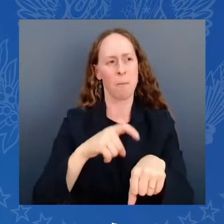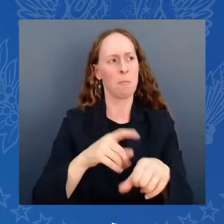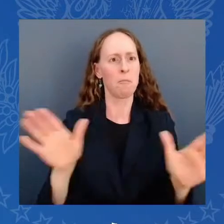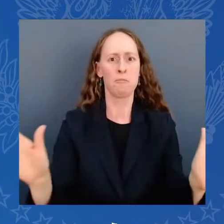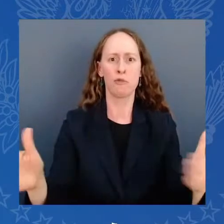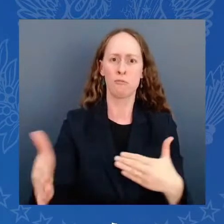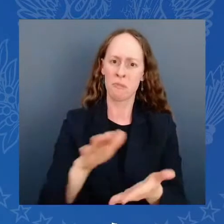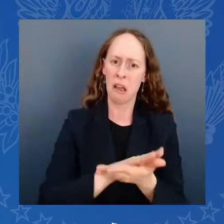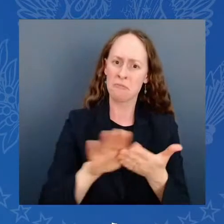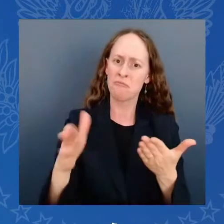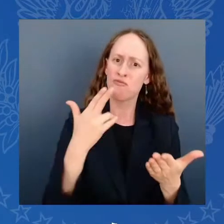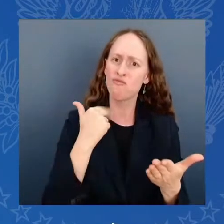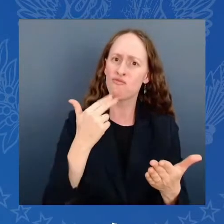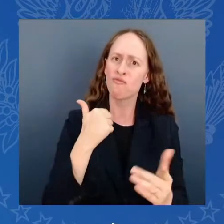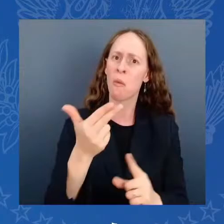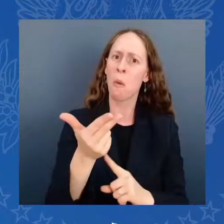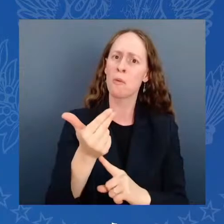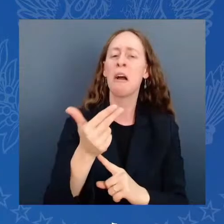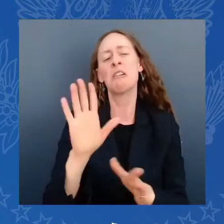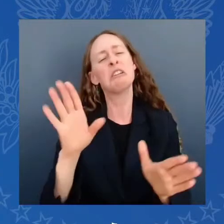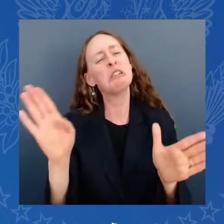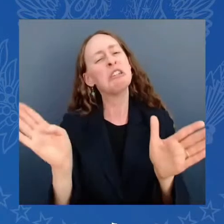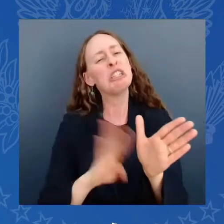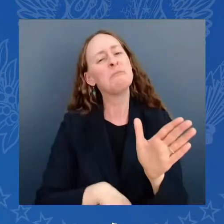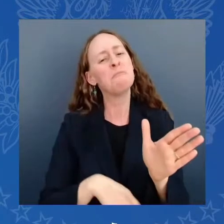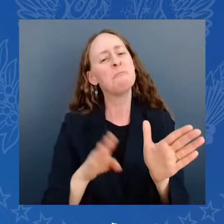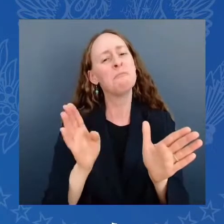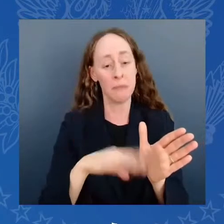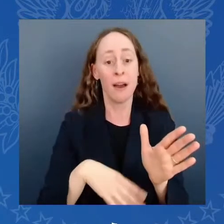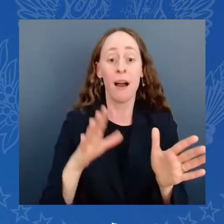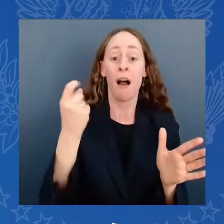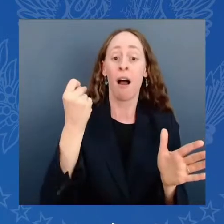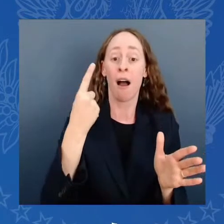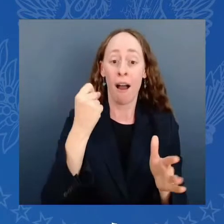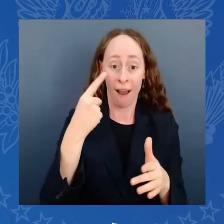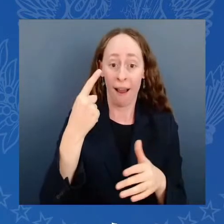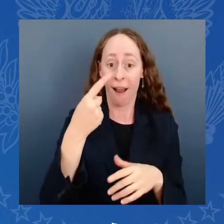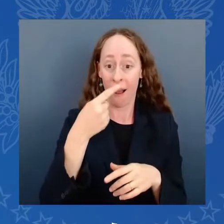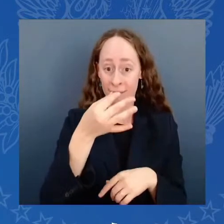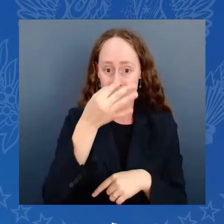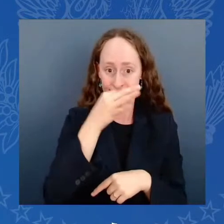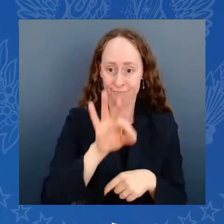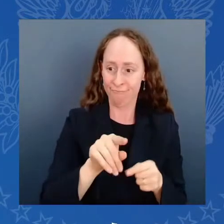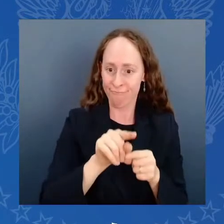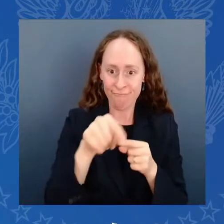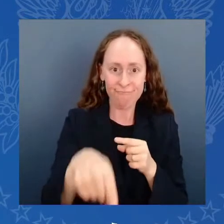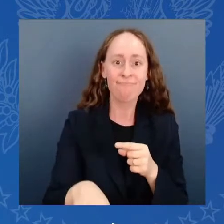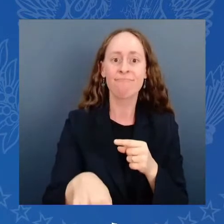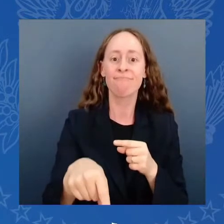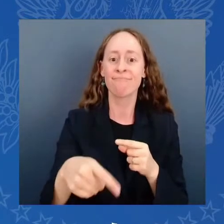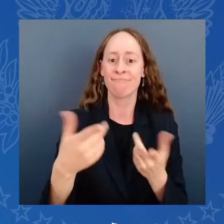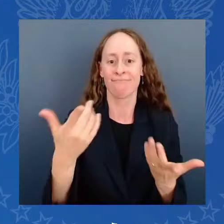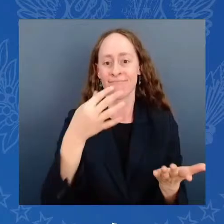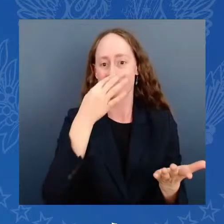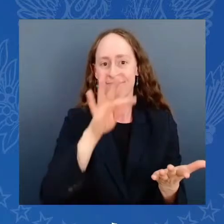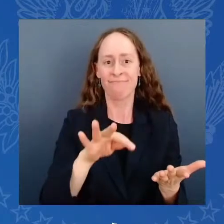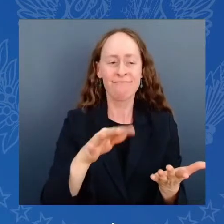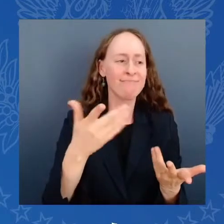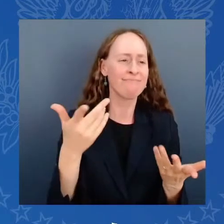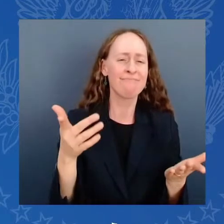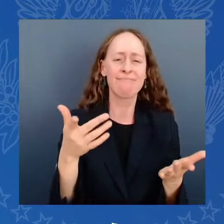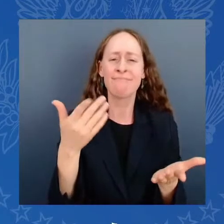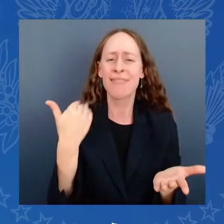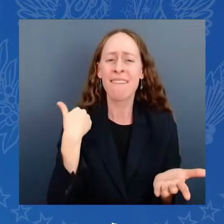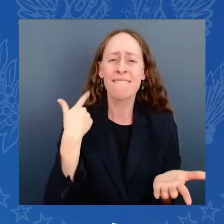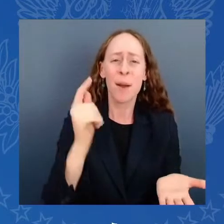out, walk in your door there. And you know, an 8x10 bathroom, a shower, and a stall. And I